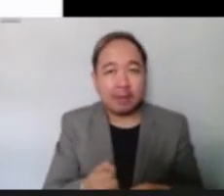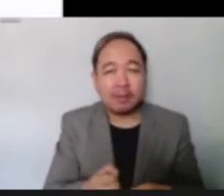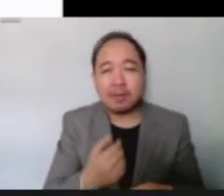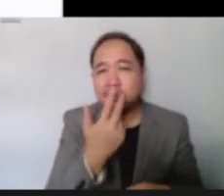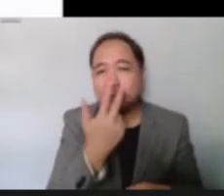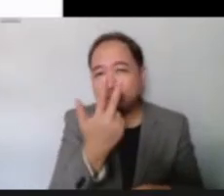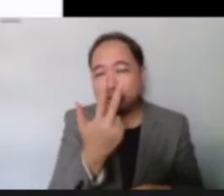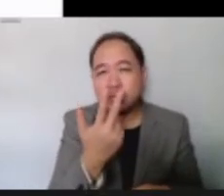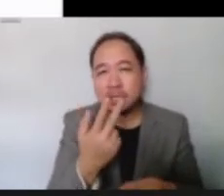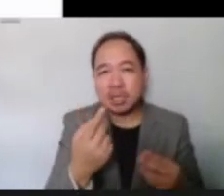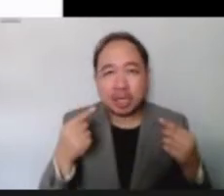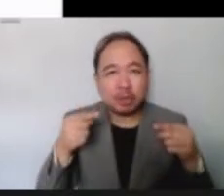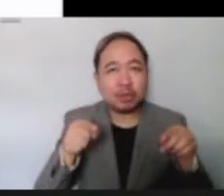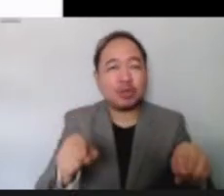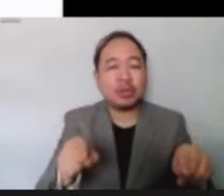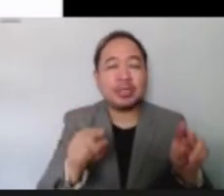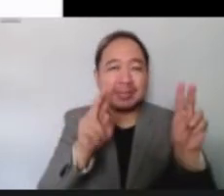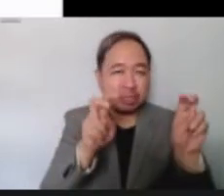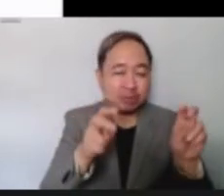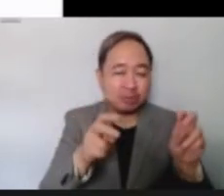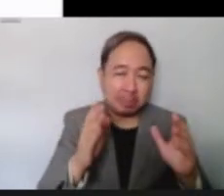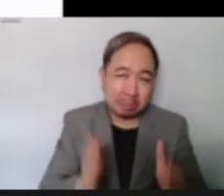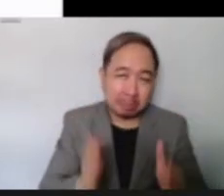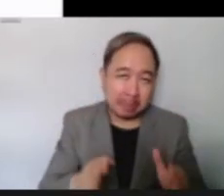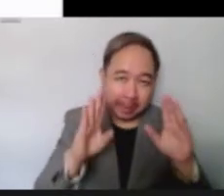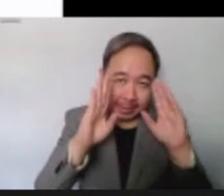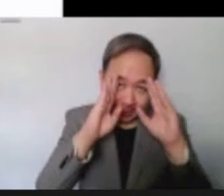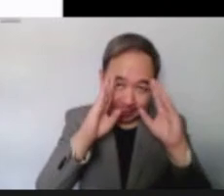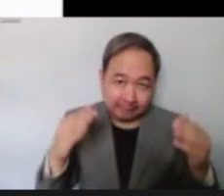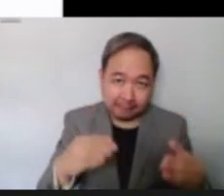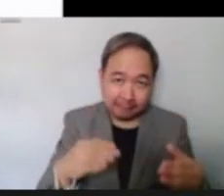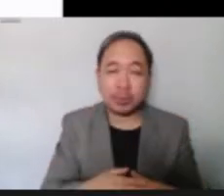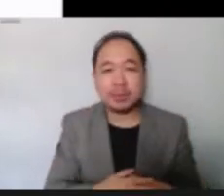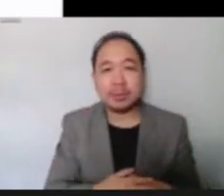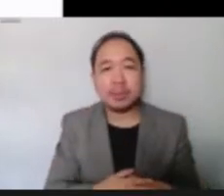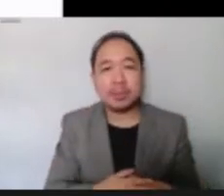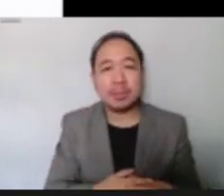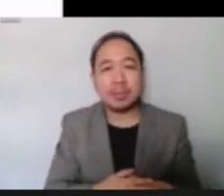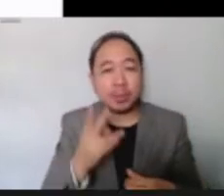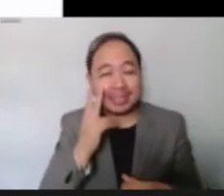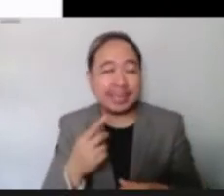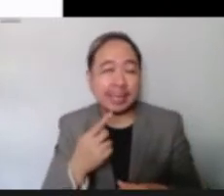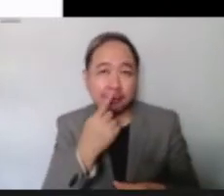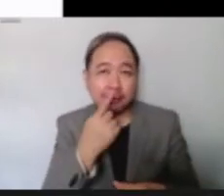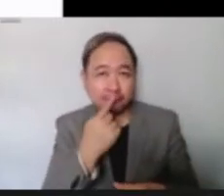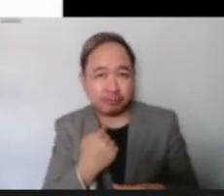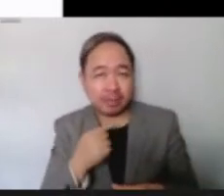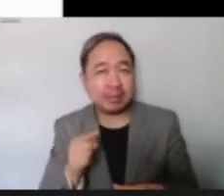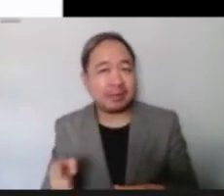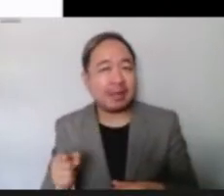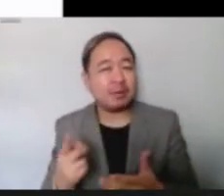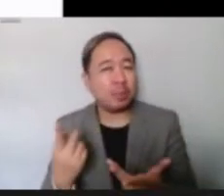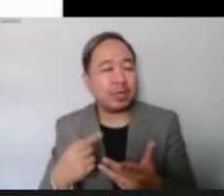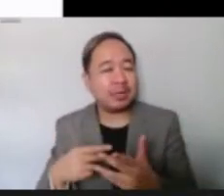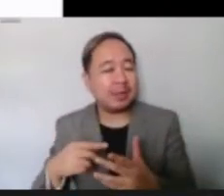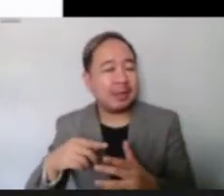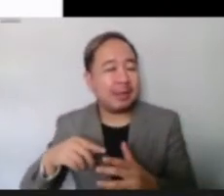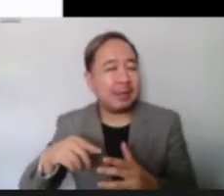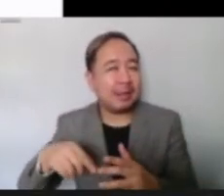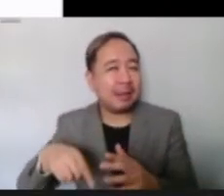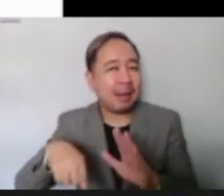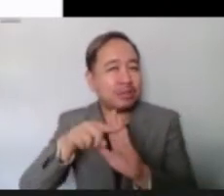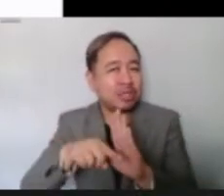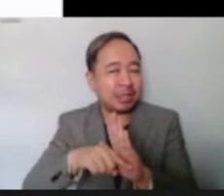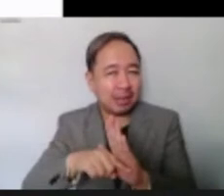concurrent issues that you will need to address obviously at the bottom in red is the agenda item what